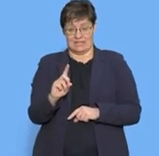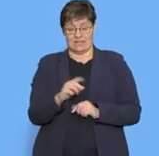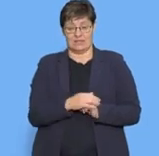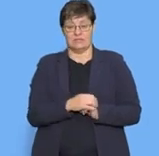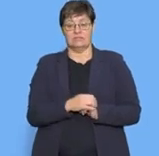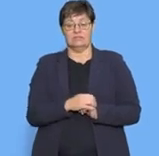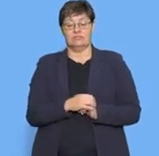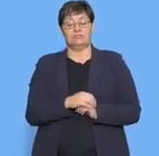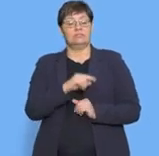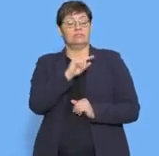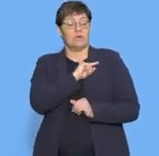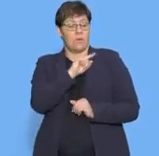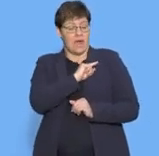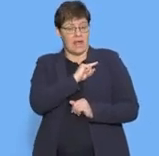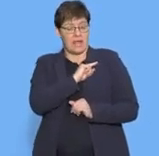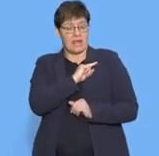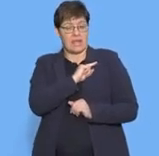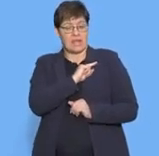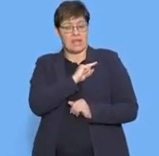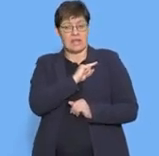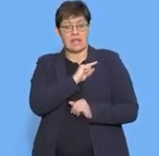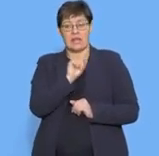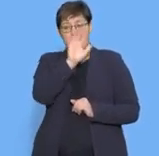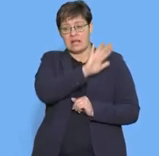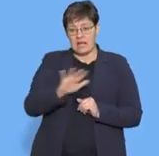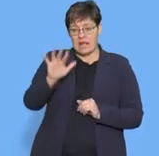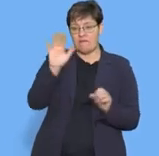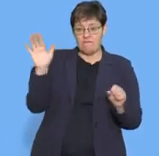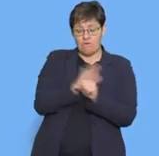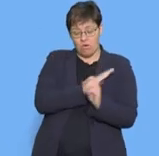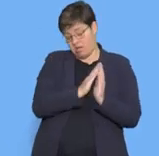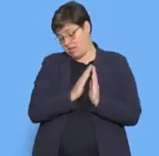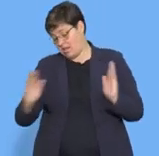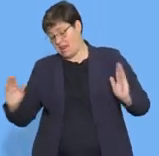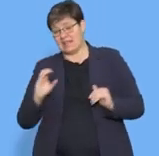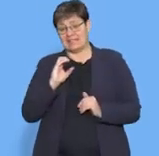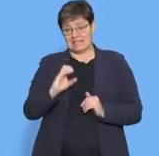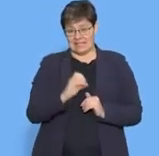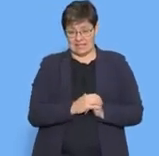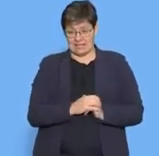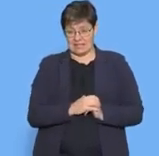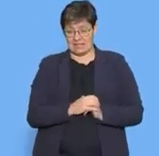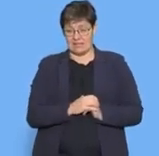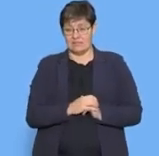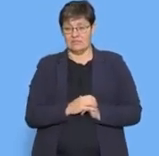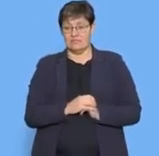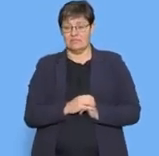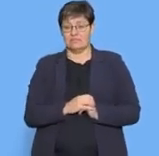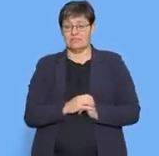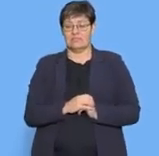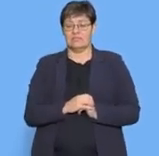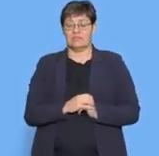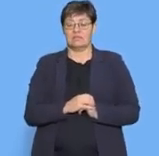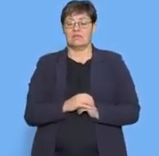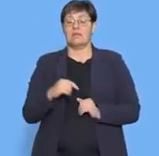for BD, because this whole piece here is C, let me just grab another color. Because this whole piece